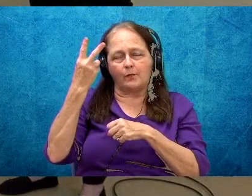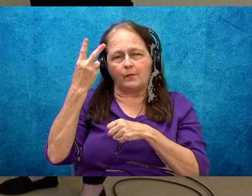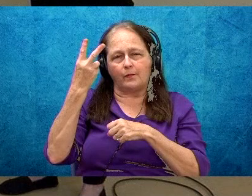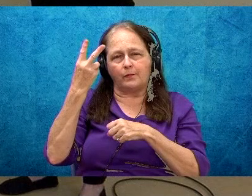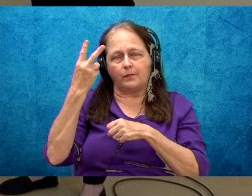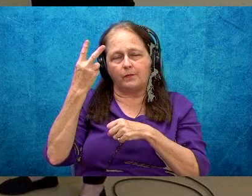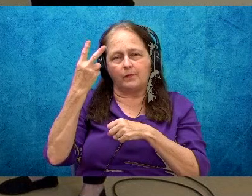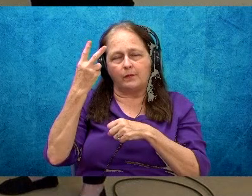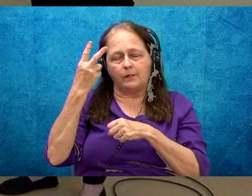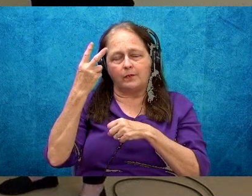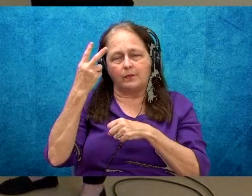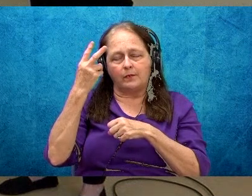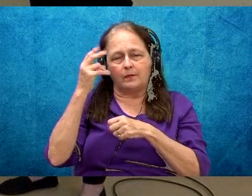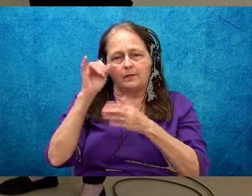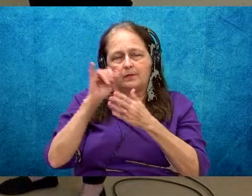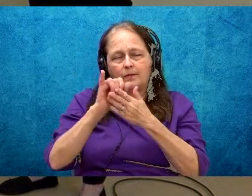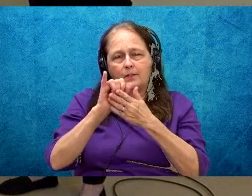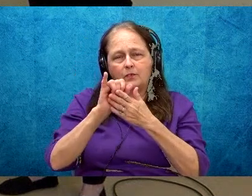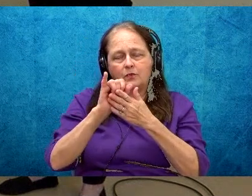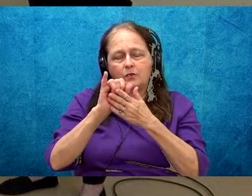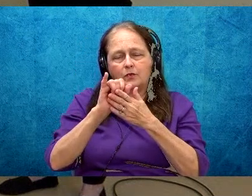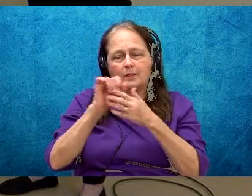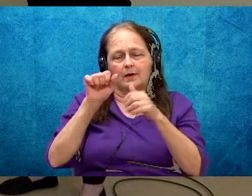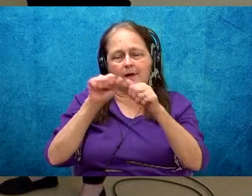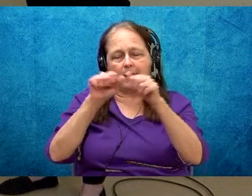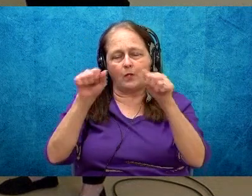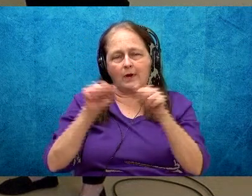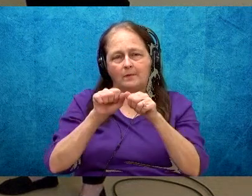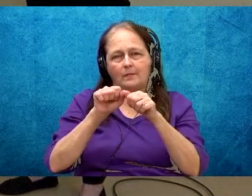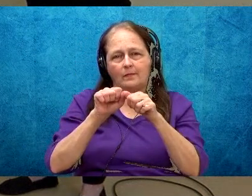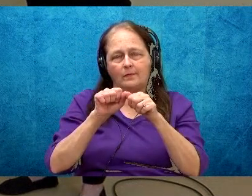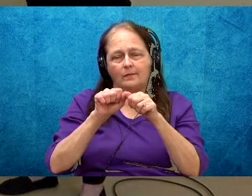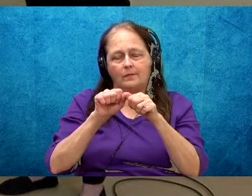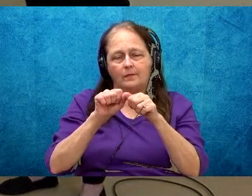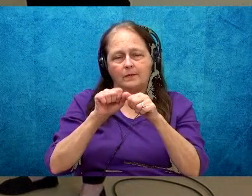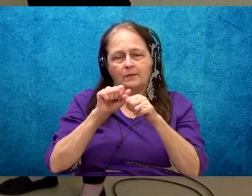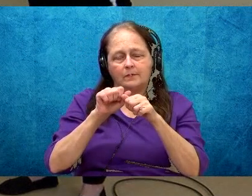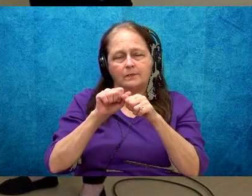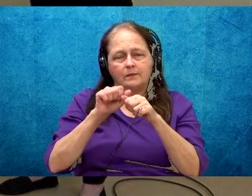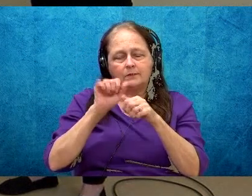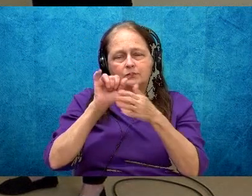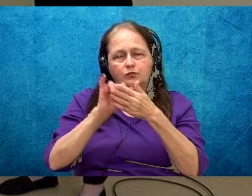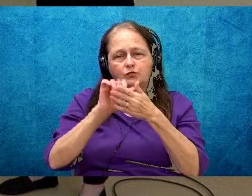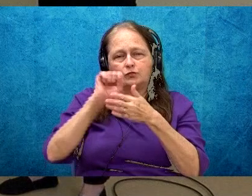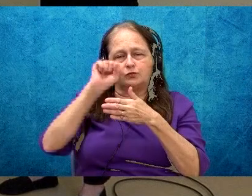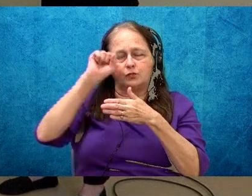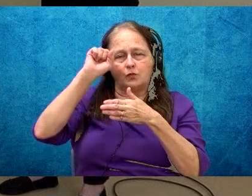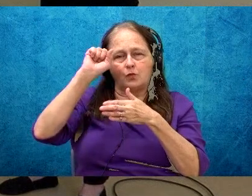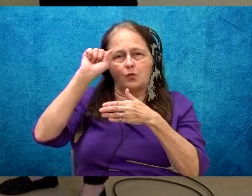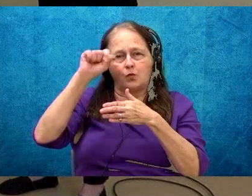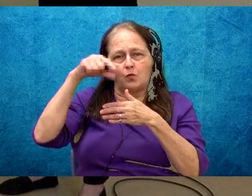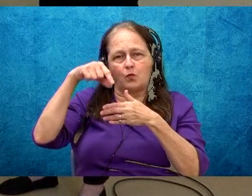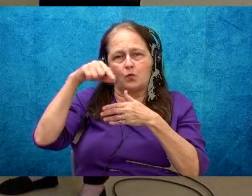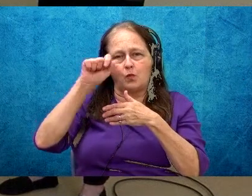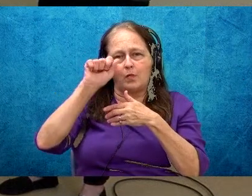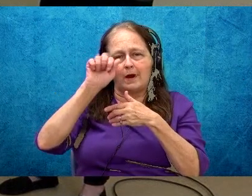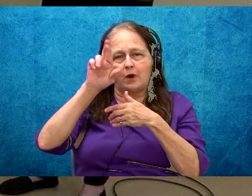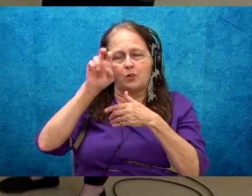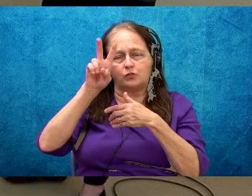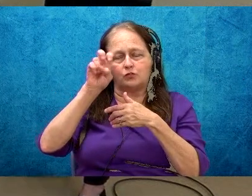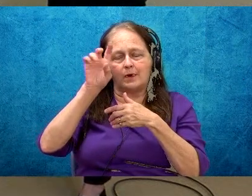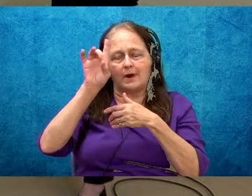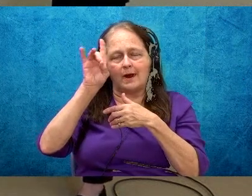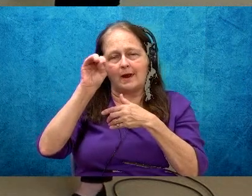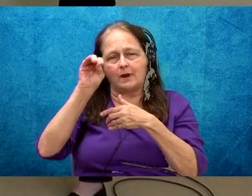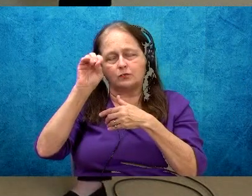in square units, just like regular area. It's not cubed, it's squared. So 280